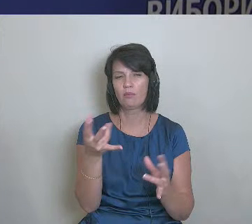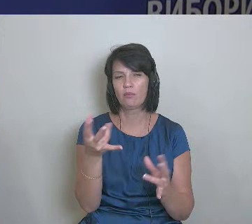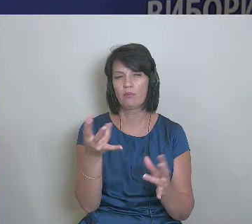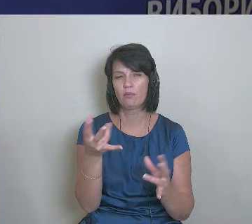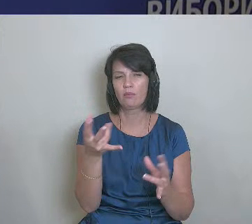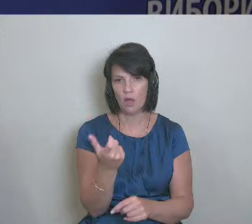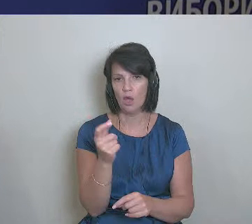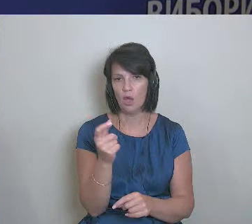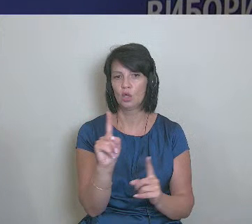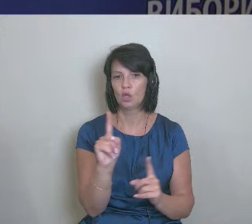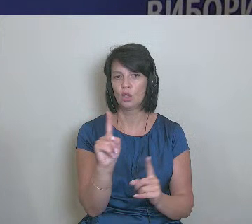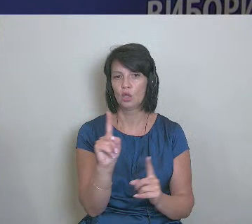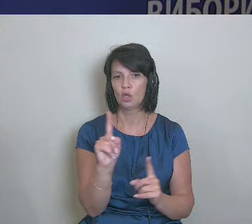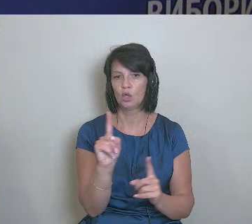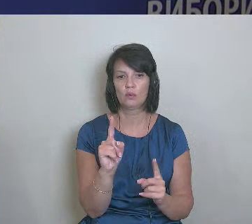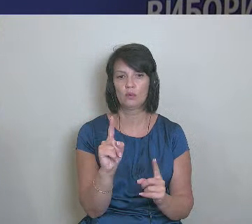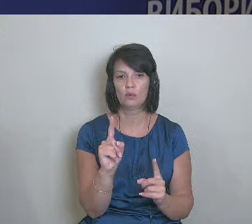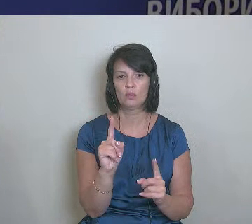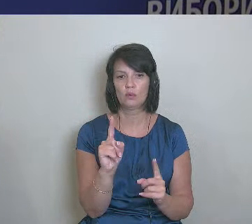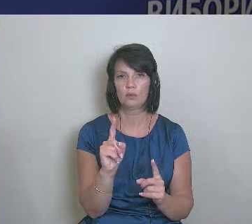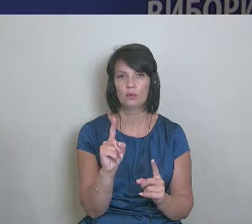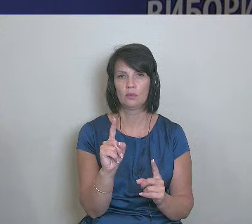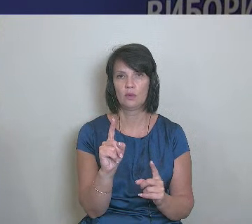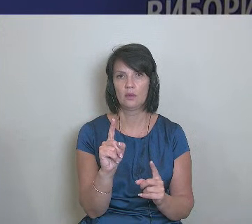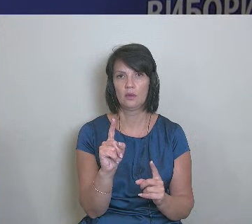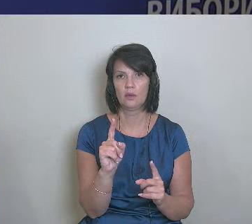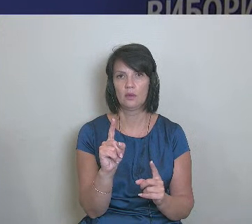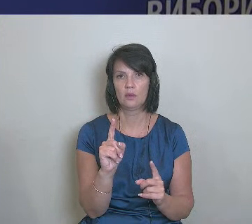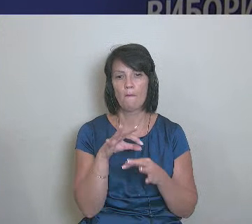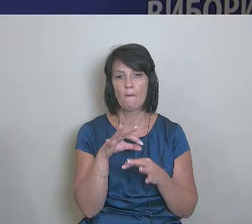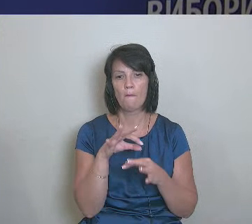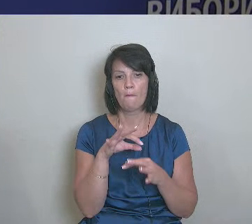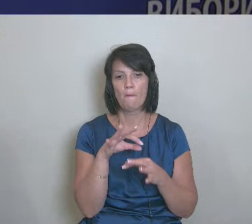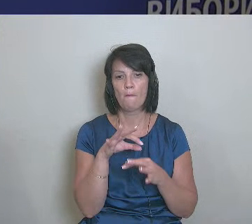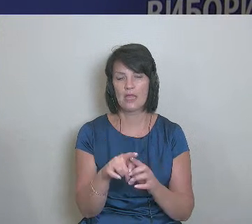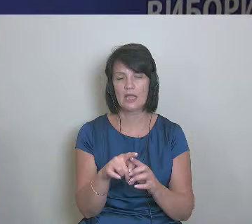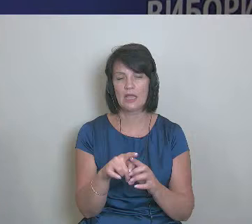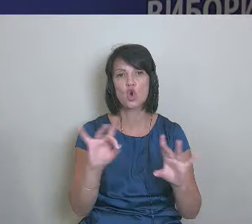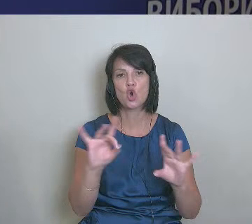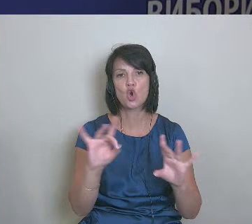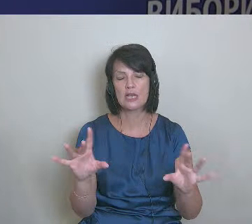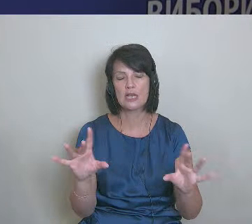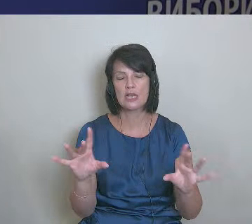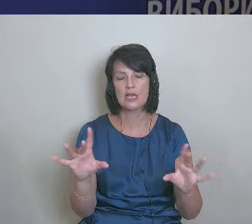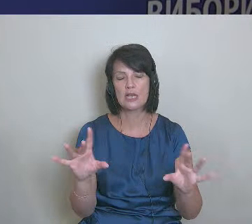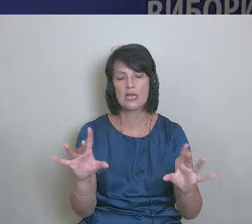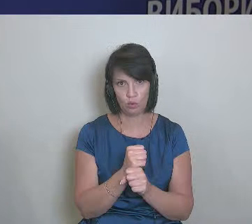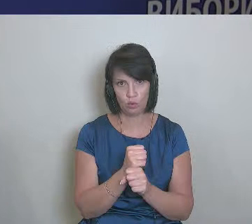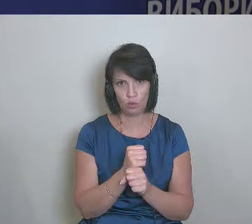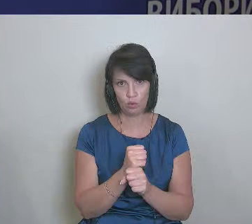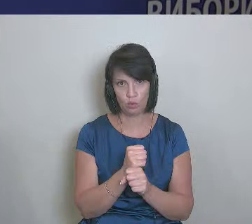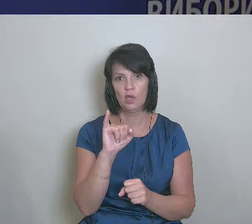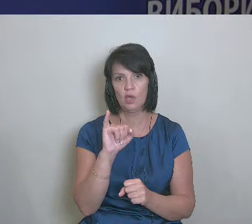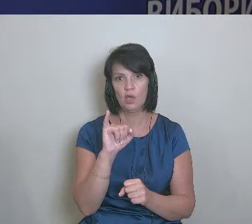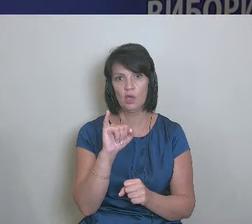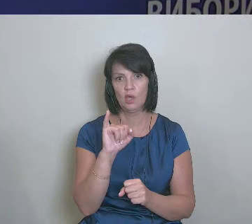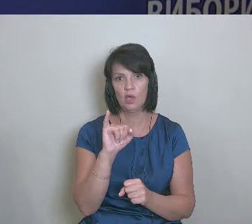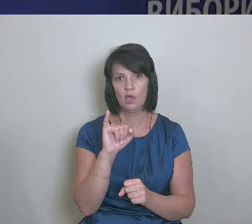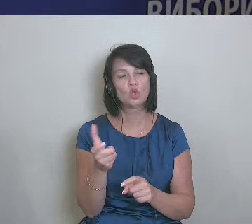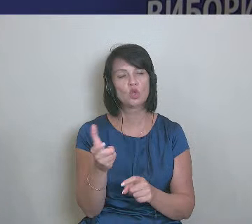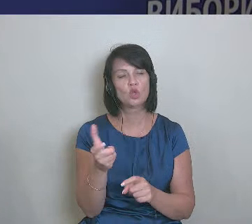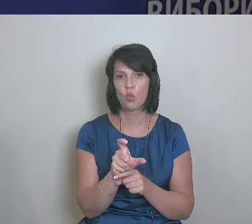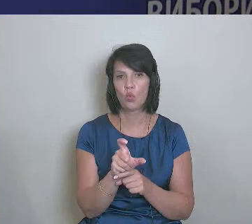well, that's the pieces that are going to be established on October 9, and there is really very short time left for their